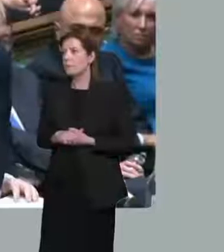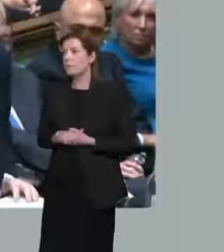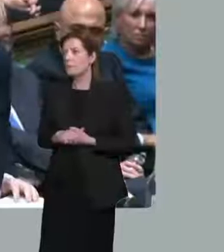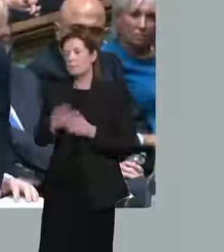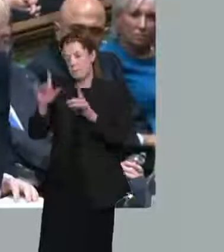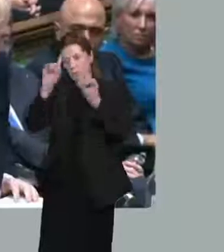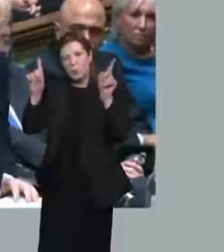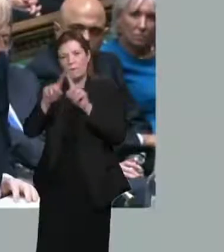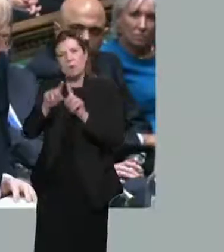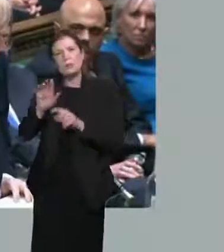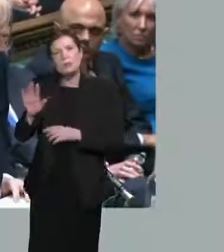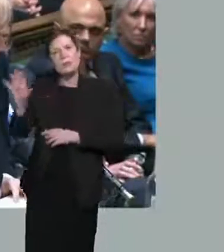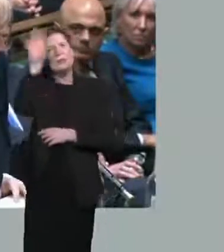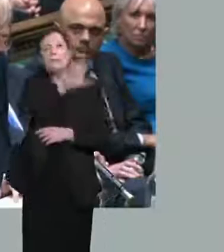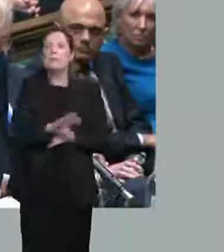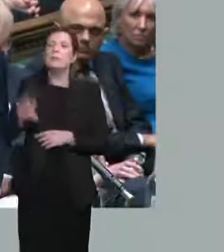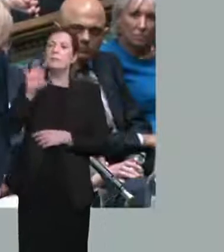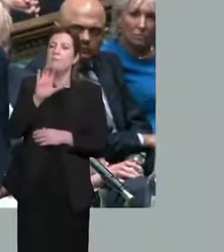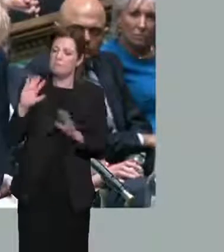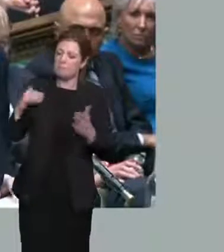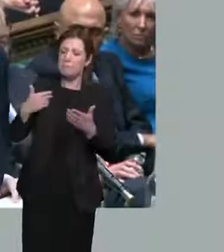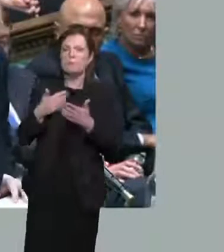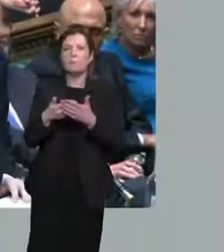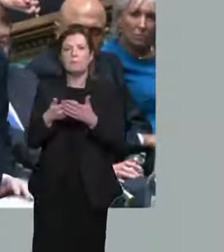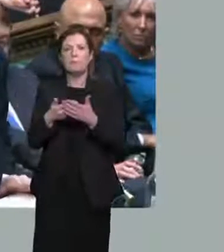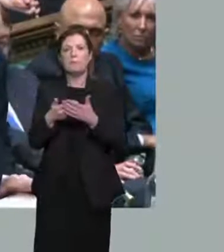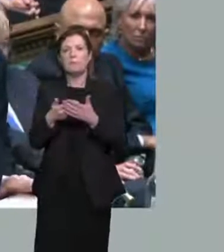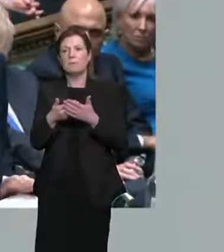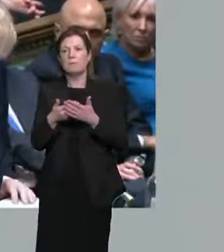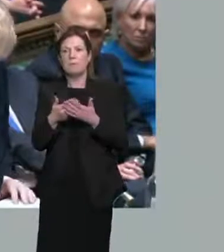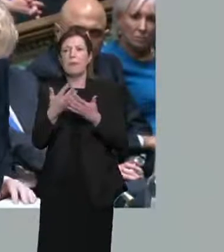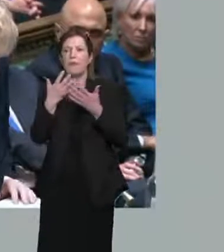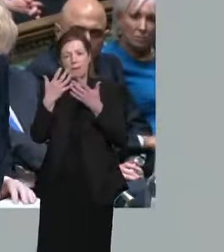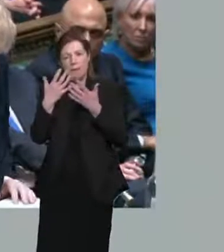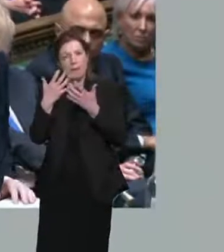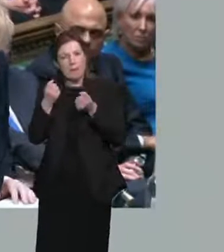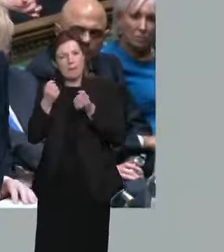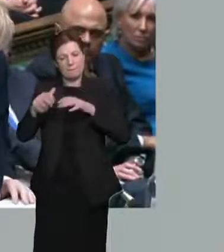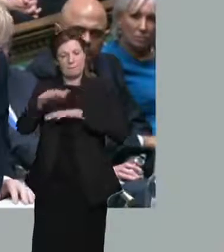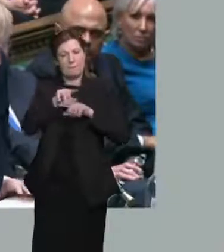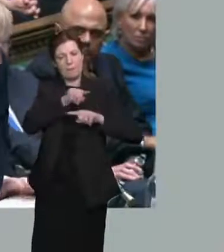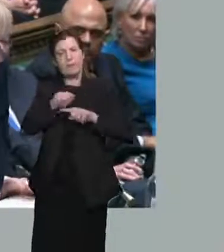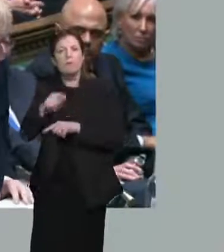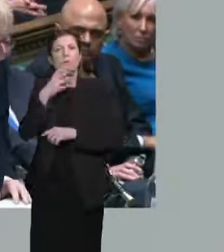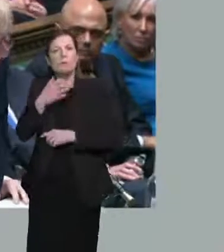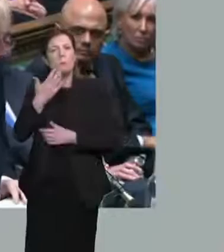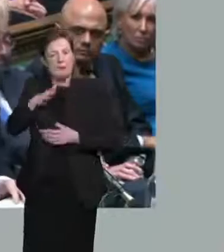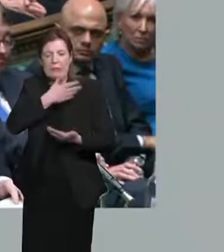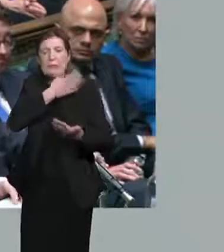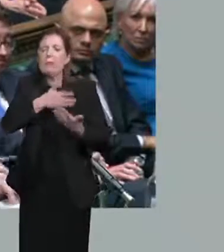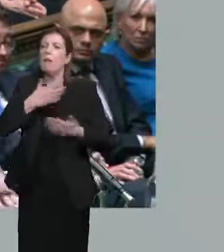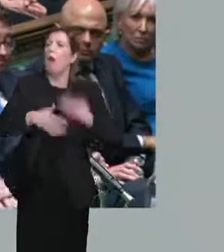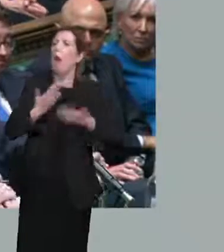universities for far too long have been tolerant of casual or indeed systematic anti-Semitism, and that's